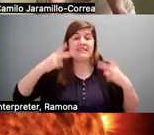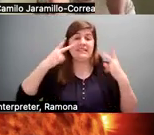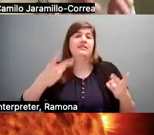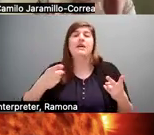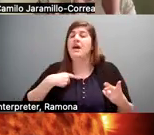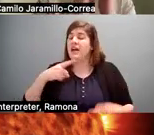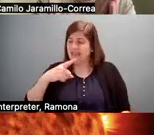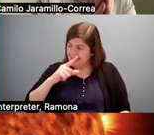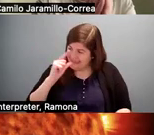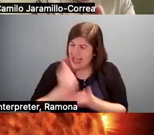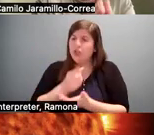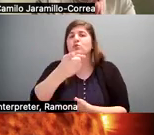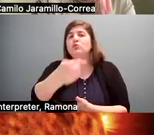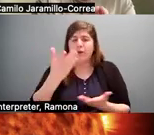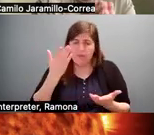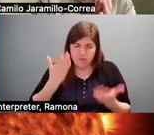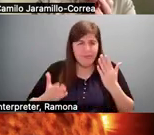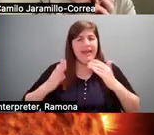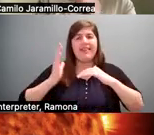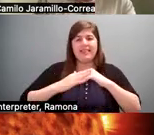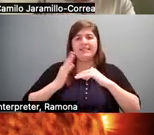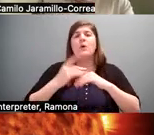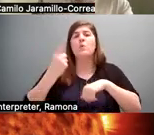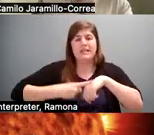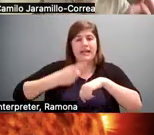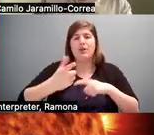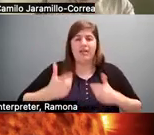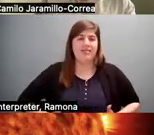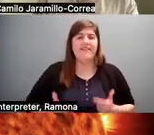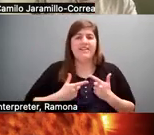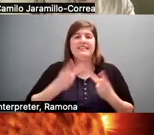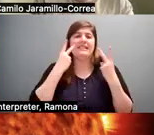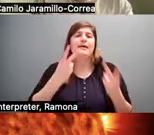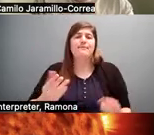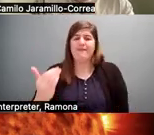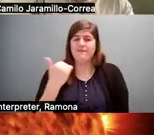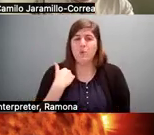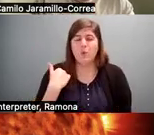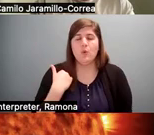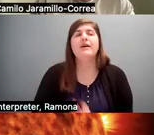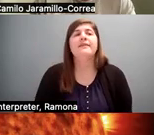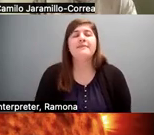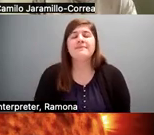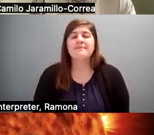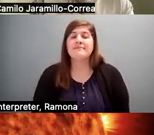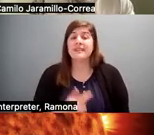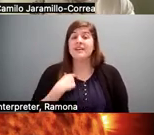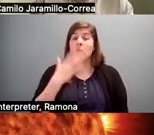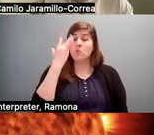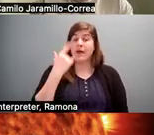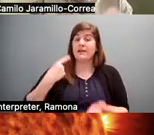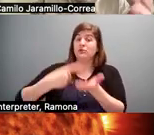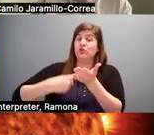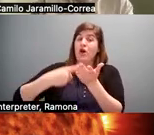100% guarantee you've seen at least one plasma in your life before. So before I start talking about that, why am I talking about